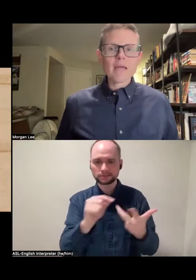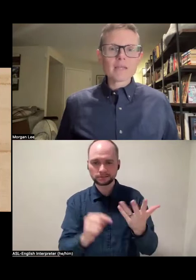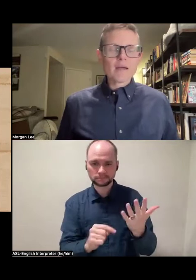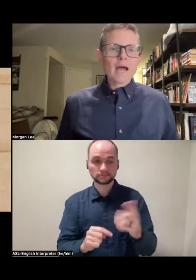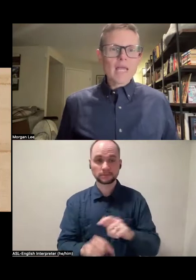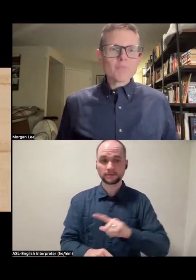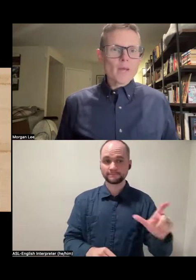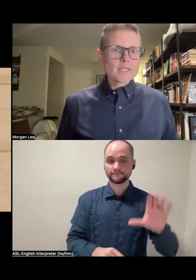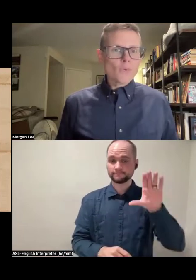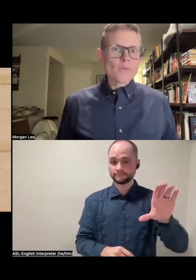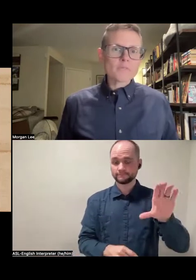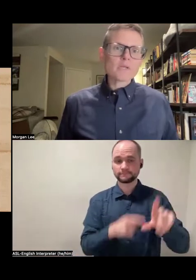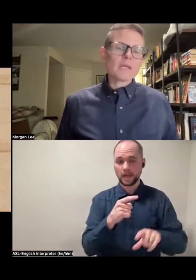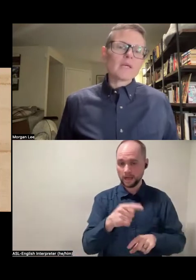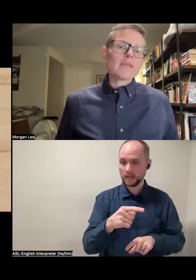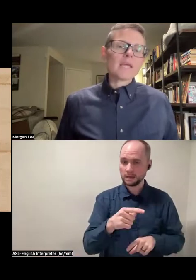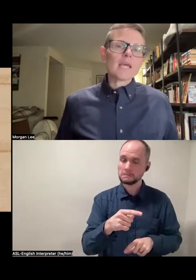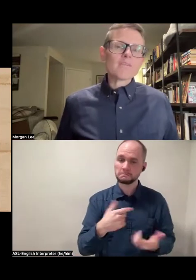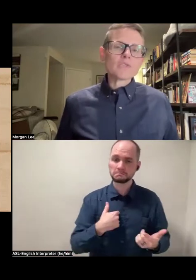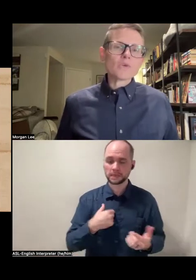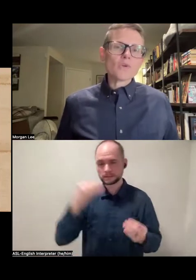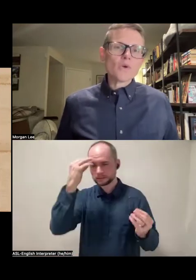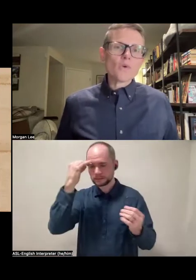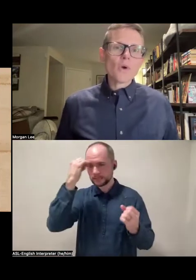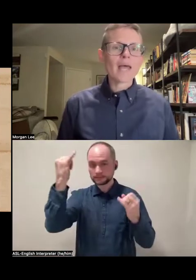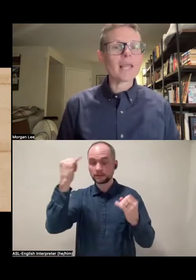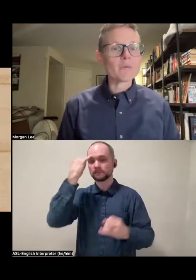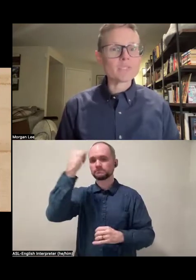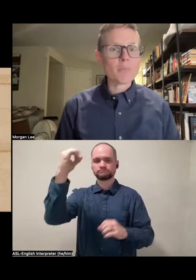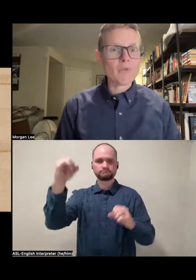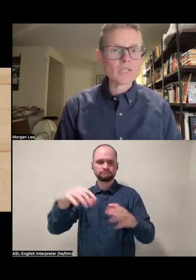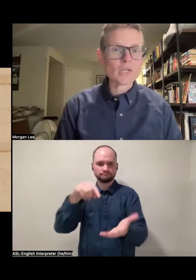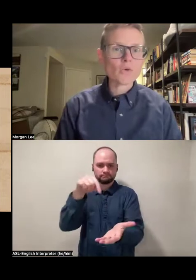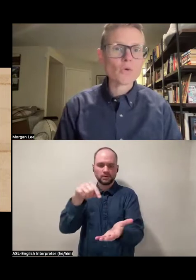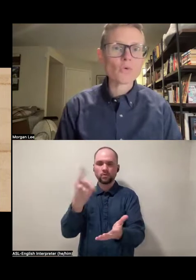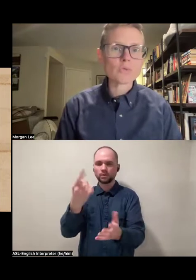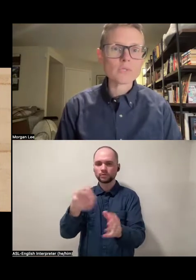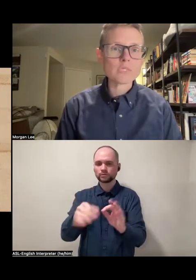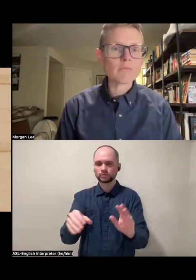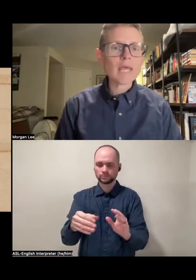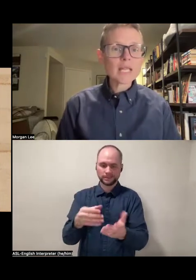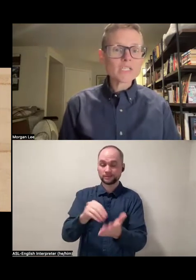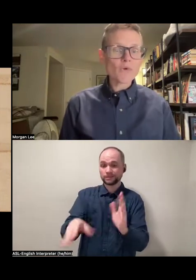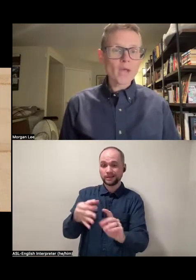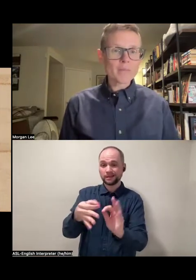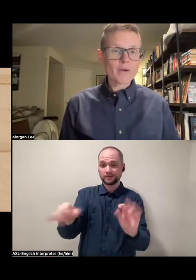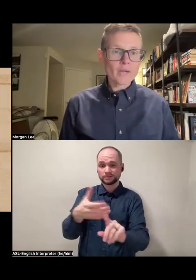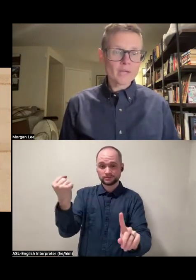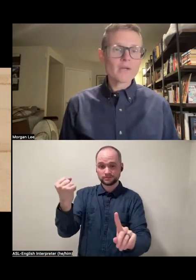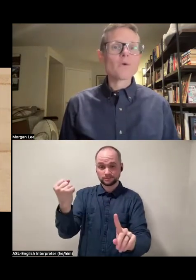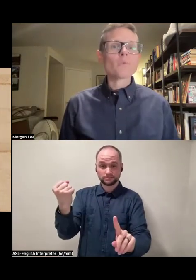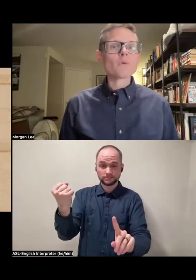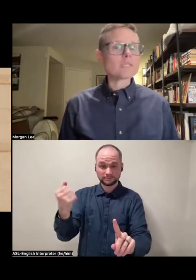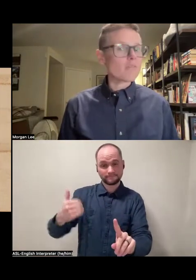something that I brainstormed thinking of a student who had language deprivation, whose English